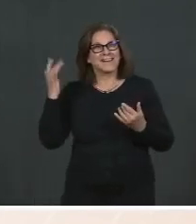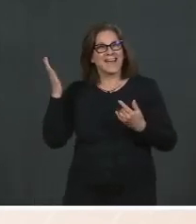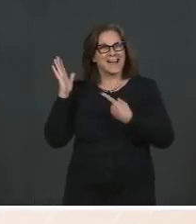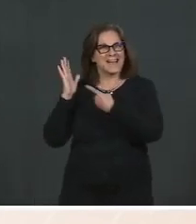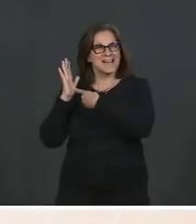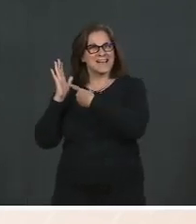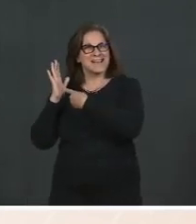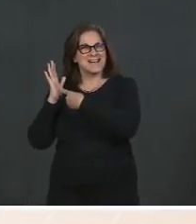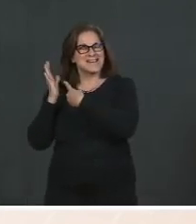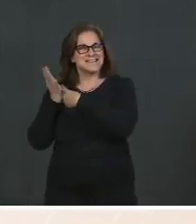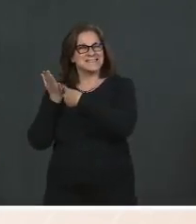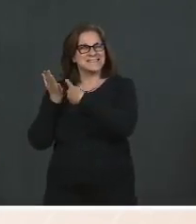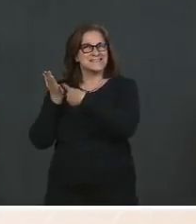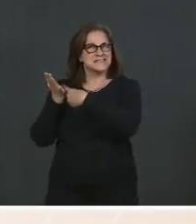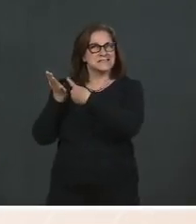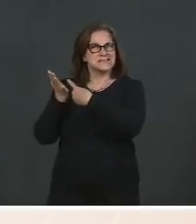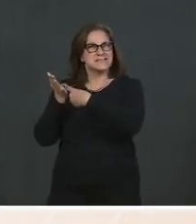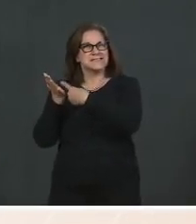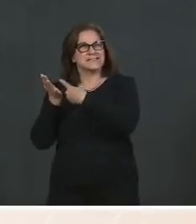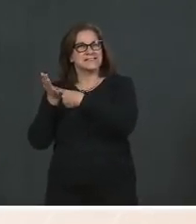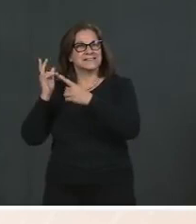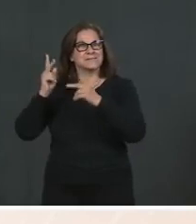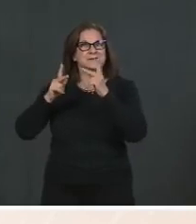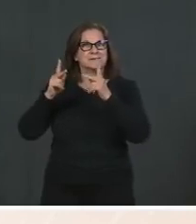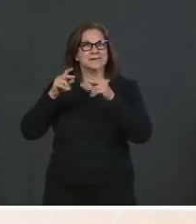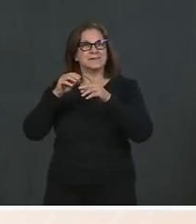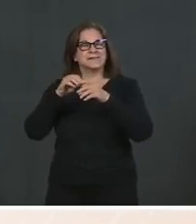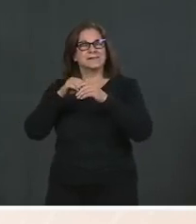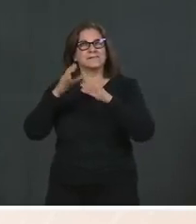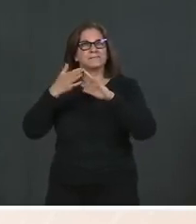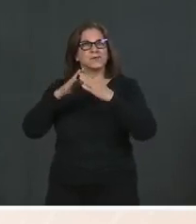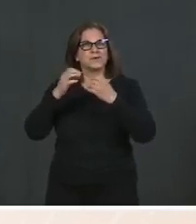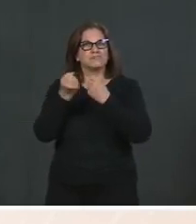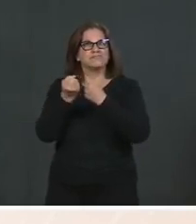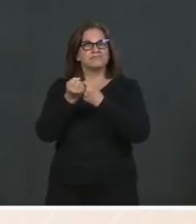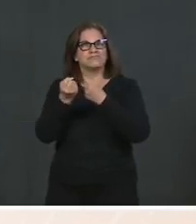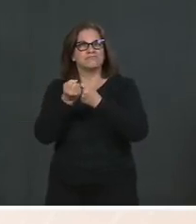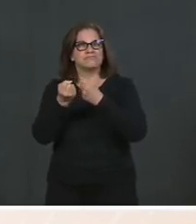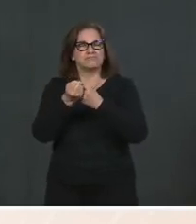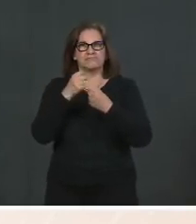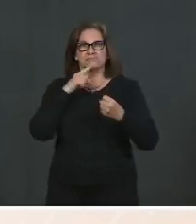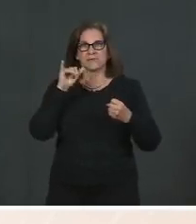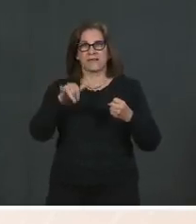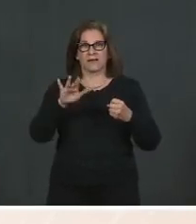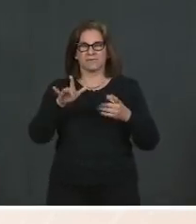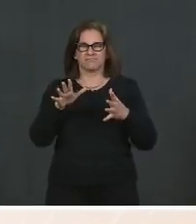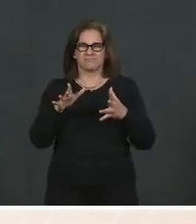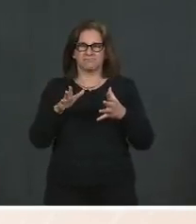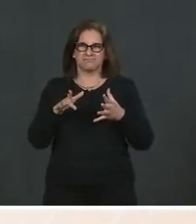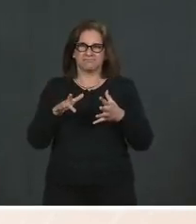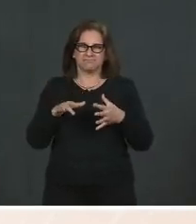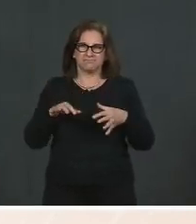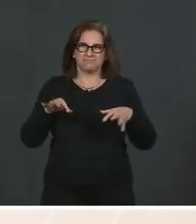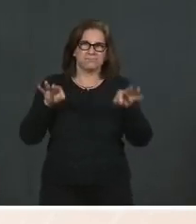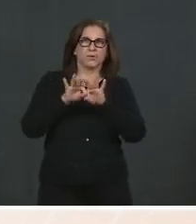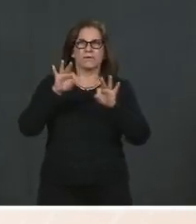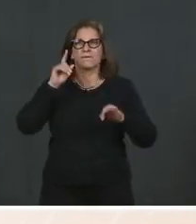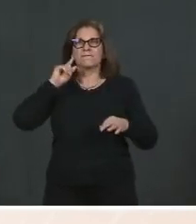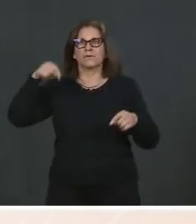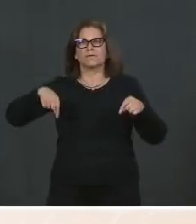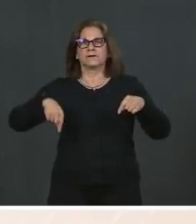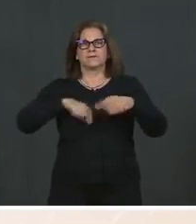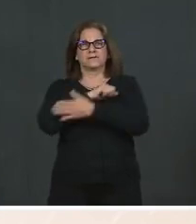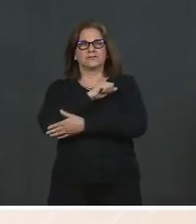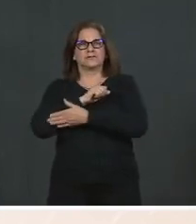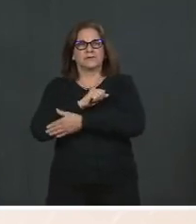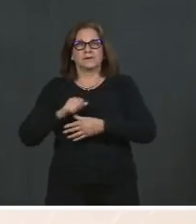many in the advocacy community feel are imperative at this point in our country's history. Kind of an open question here, no firm commitment? I don't have any